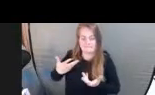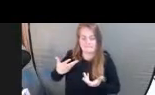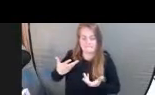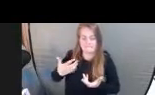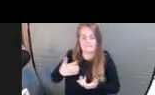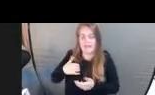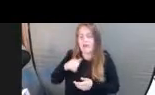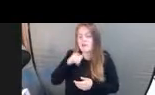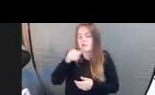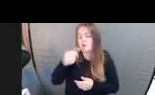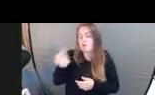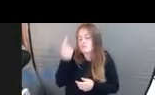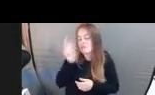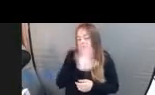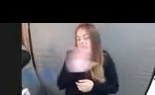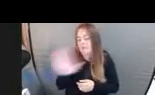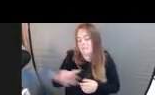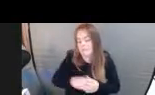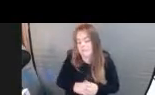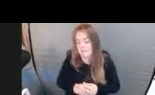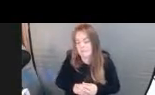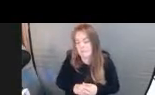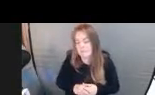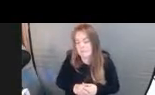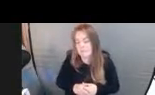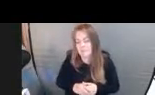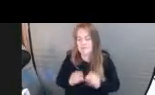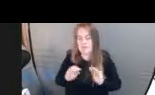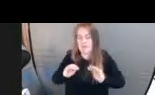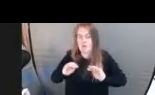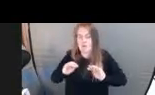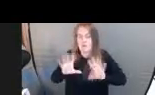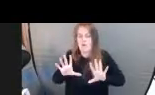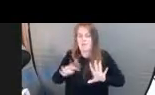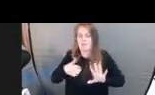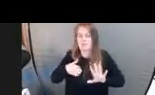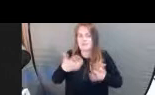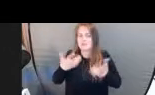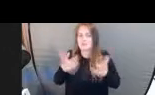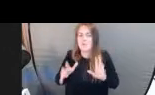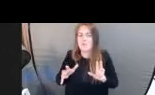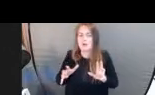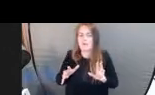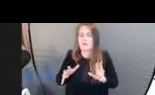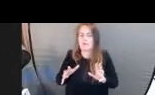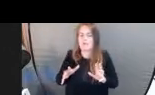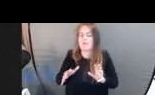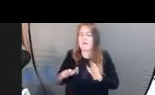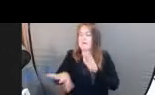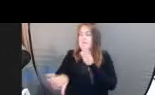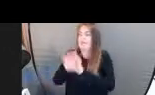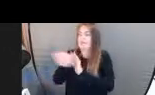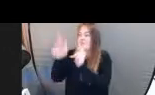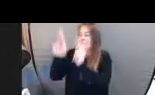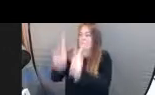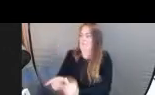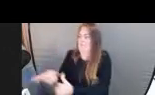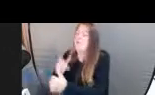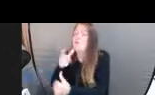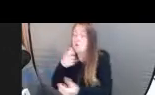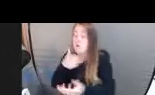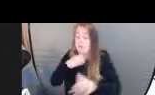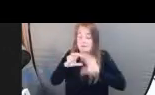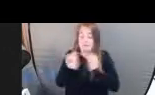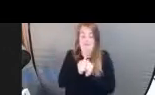intellectually understand them. But obviously, this is not something that you want to jump to. Make sure that you're speaking to the person that you're wanting to communicate